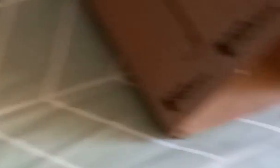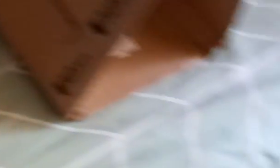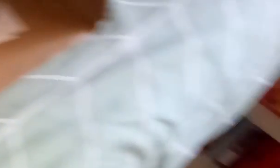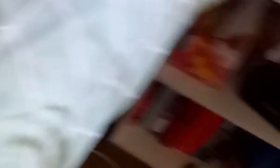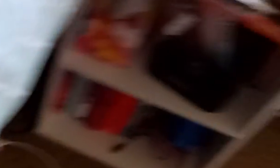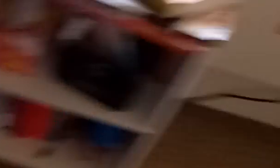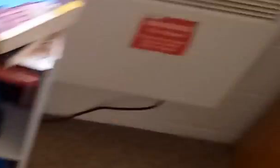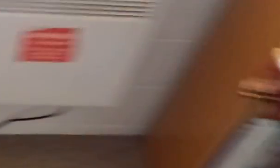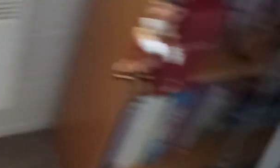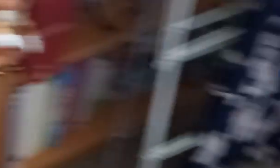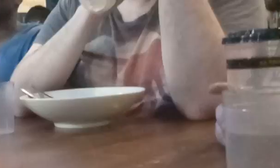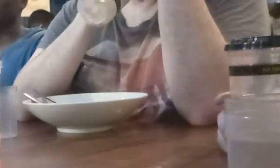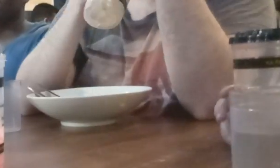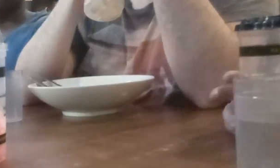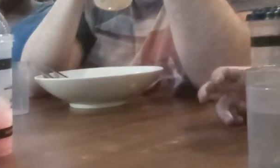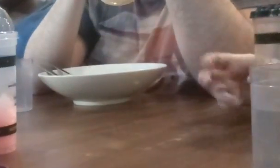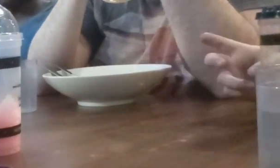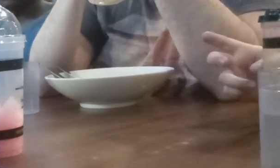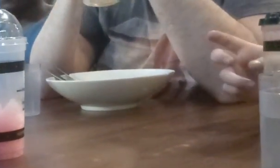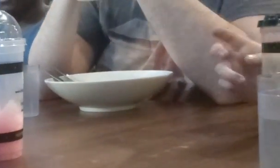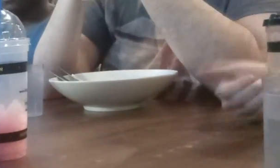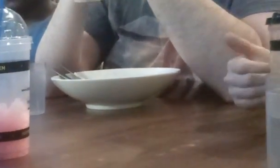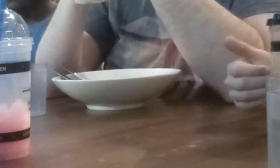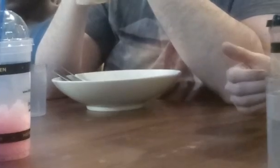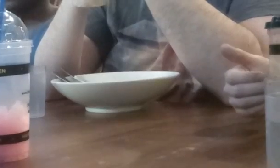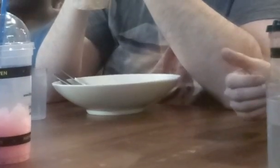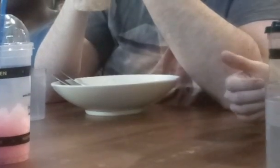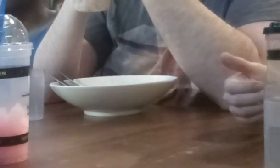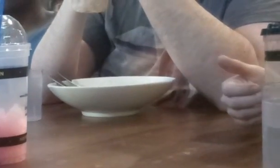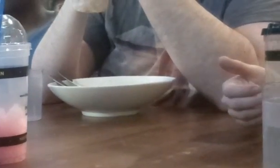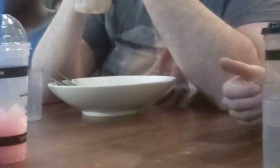Okay, I need to go take a shower. I'm sweating too much.